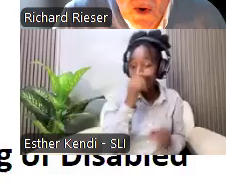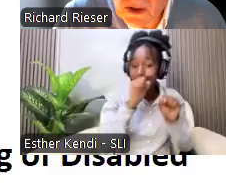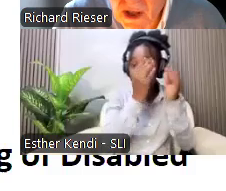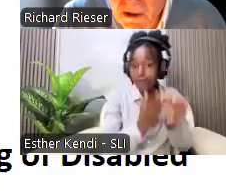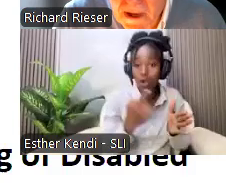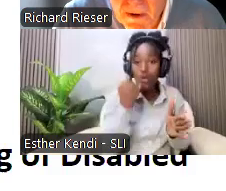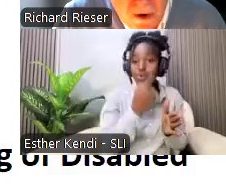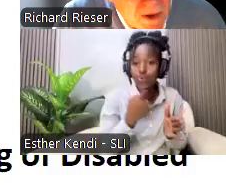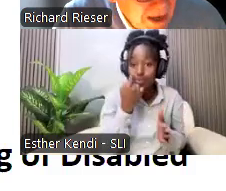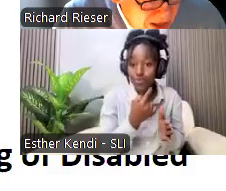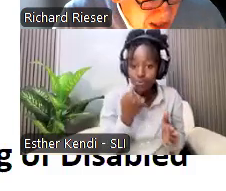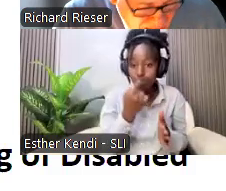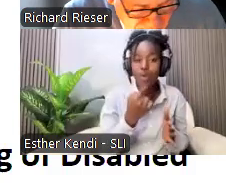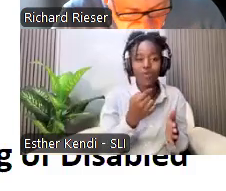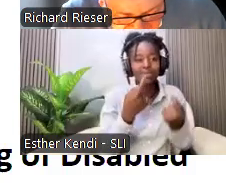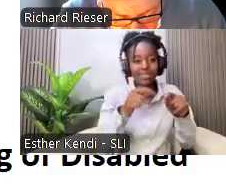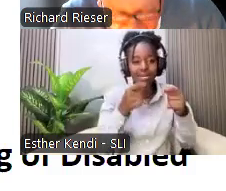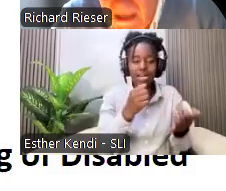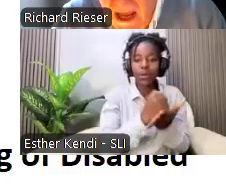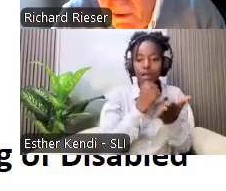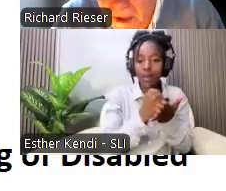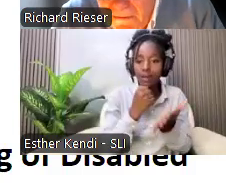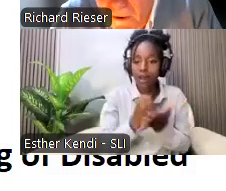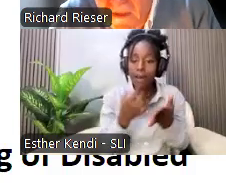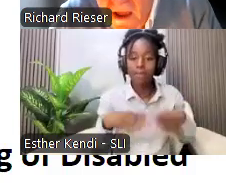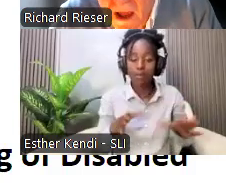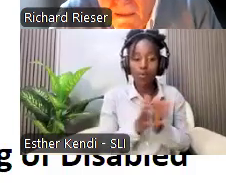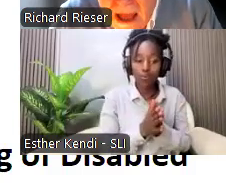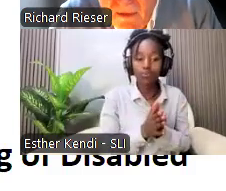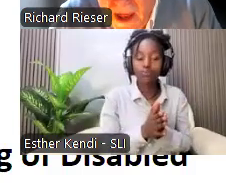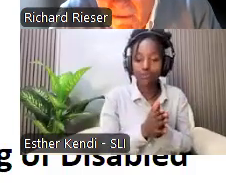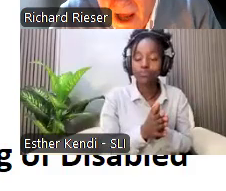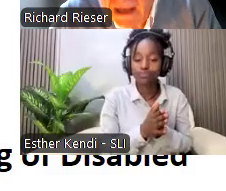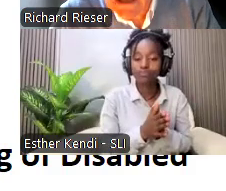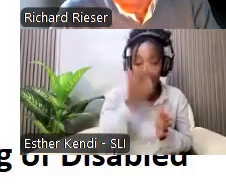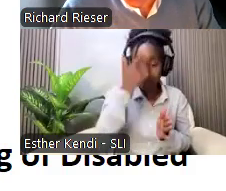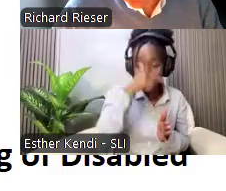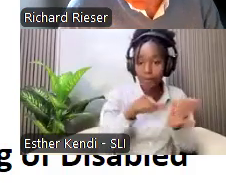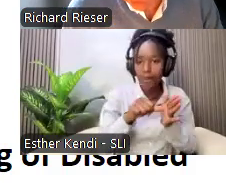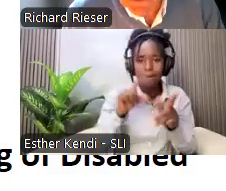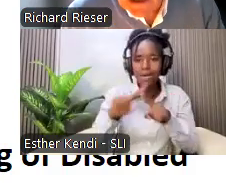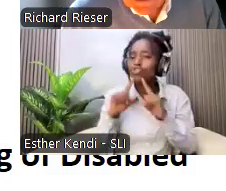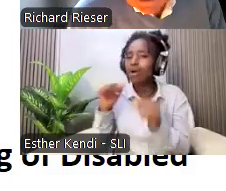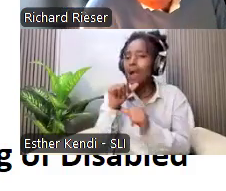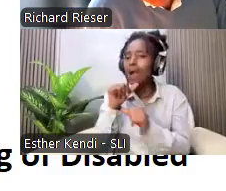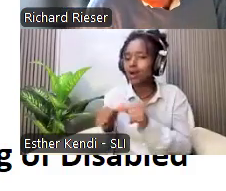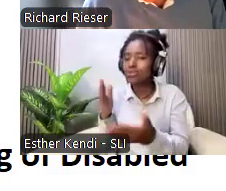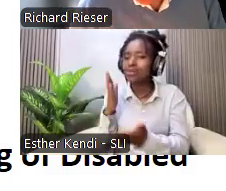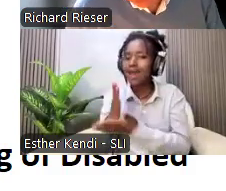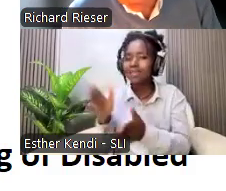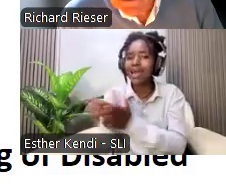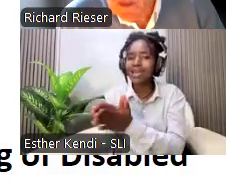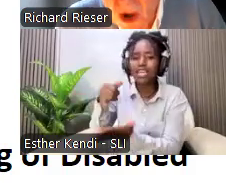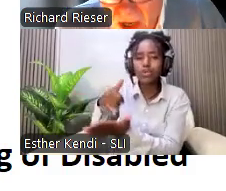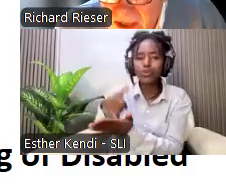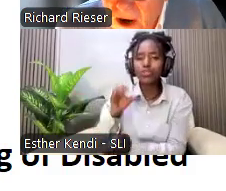really talk to those people who they meet, who are disabled people, about their rights and inclusion. That's a separate section,